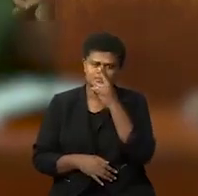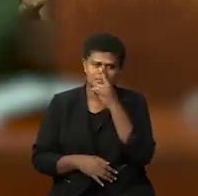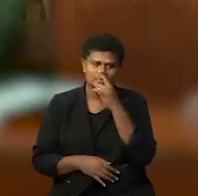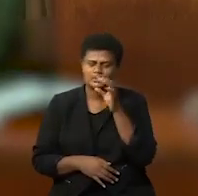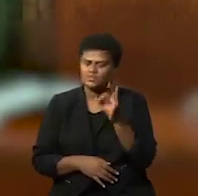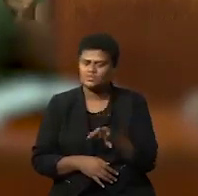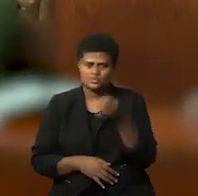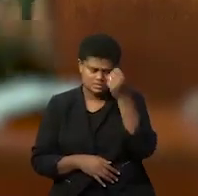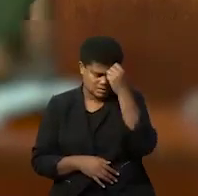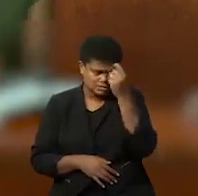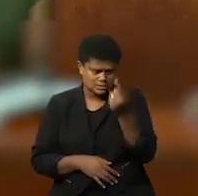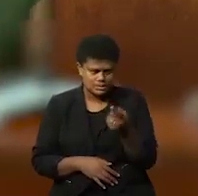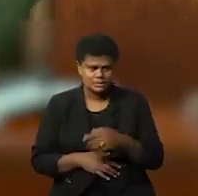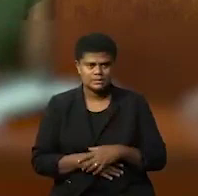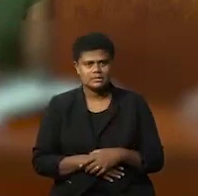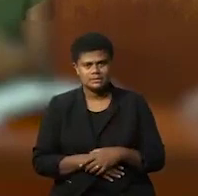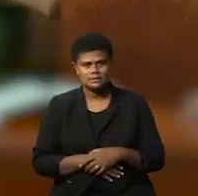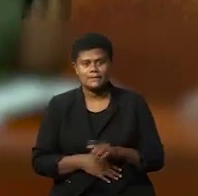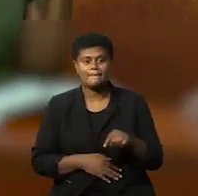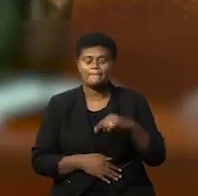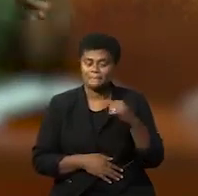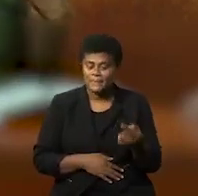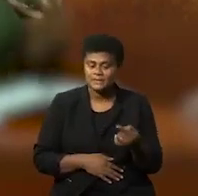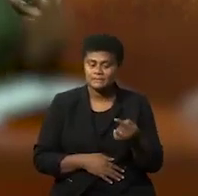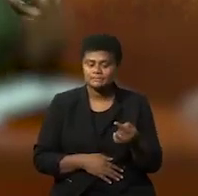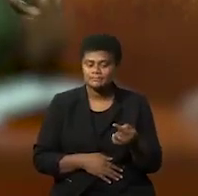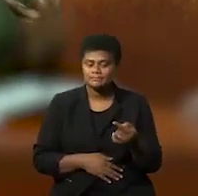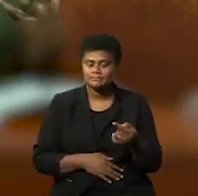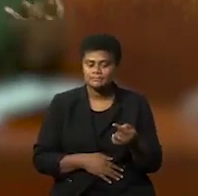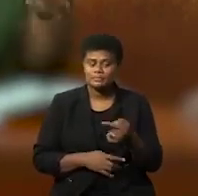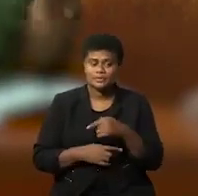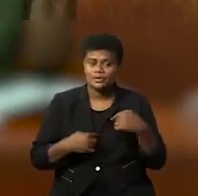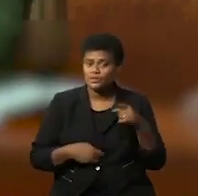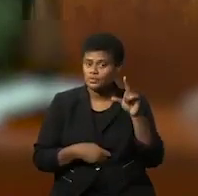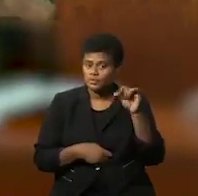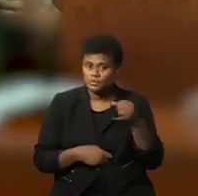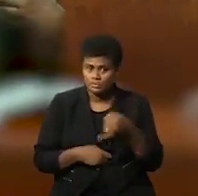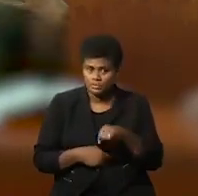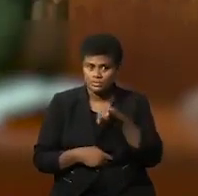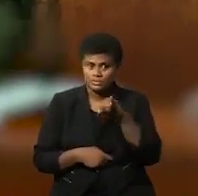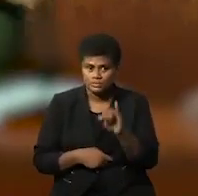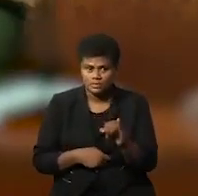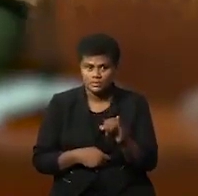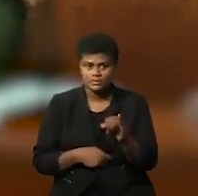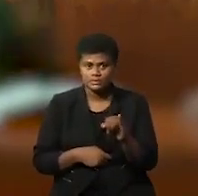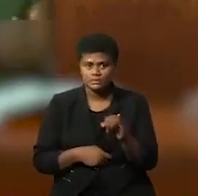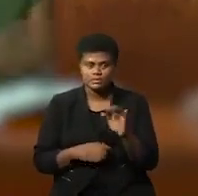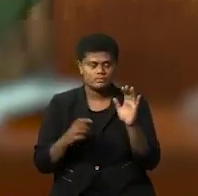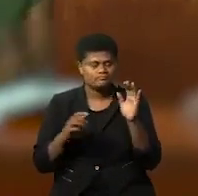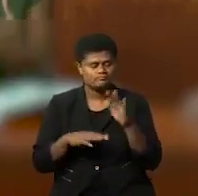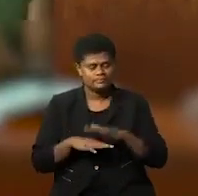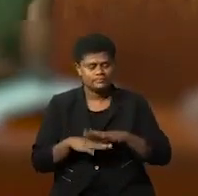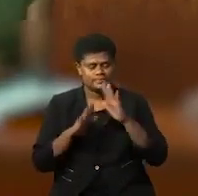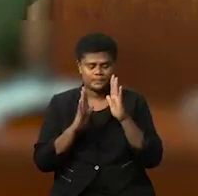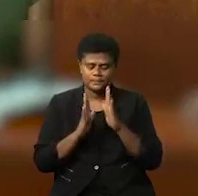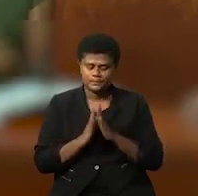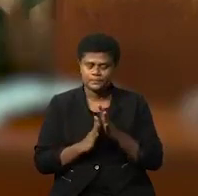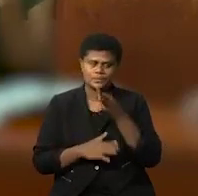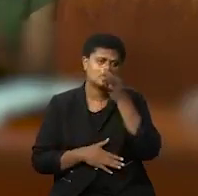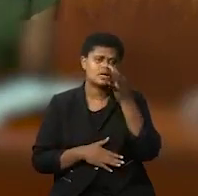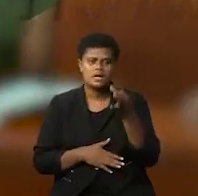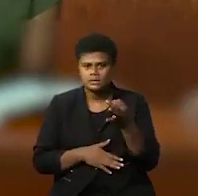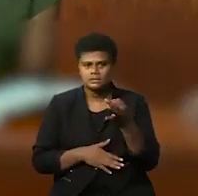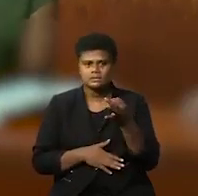in those moments when we bow our heads and we pray, we can actually feel the presence of God. True. And how heartwarming and it is to have someone there